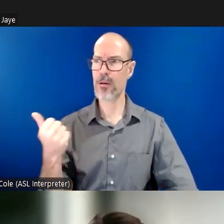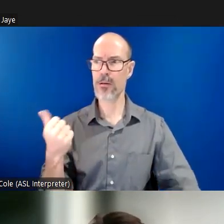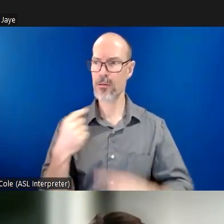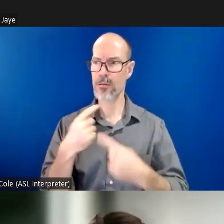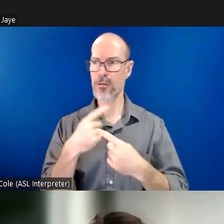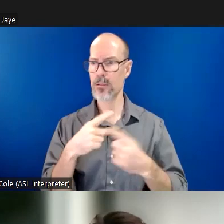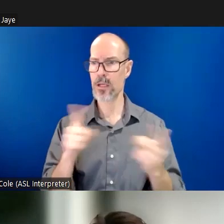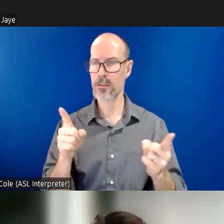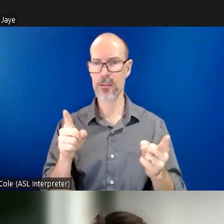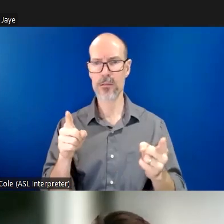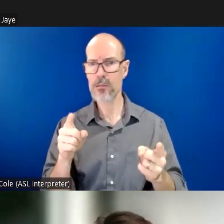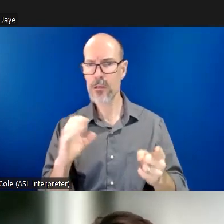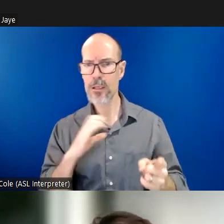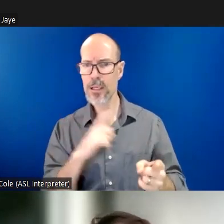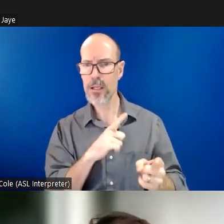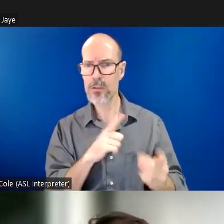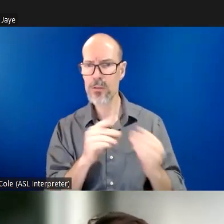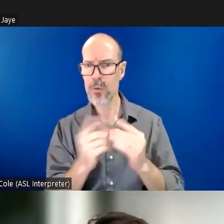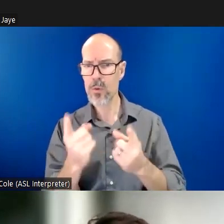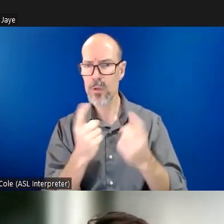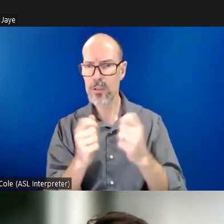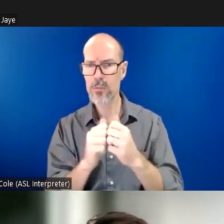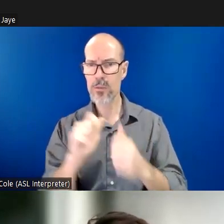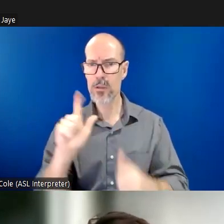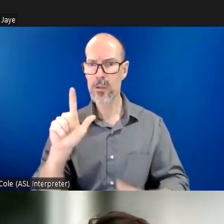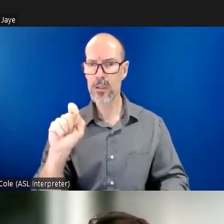Do council members have any questions on logistics?